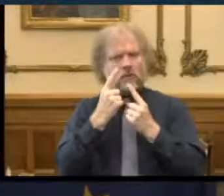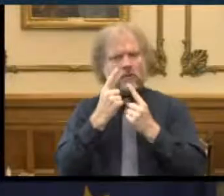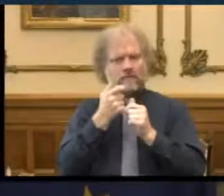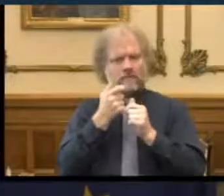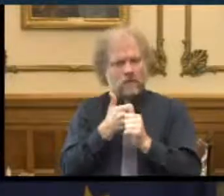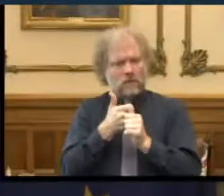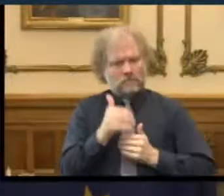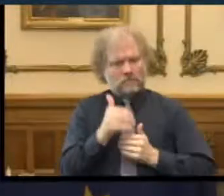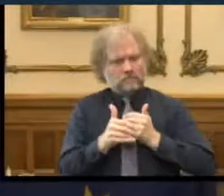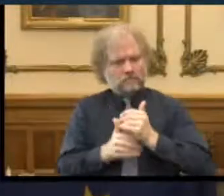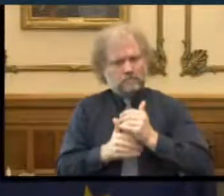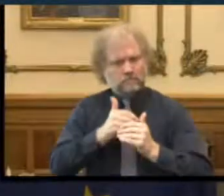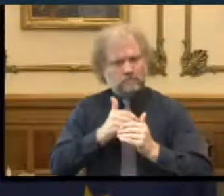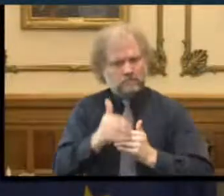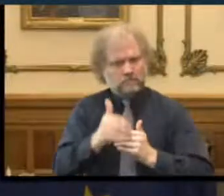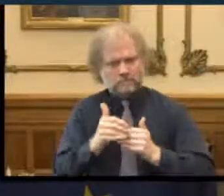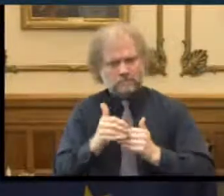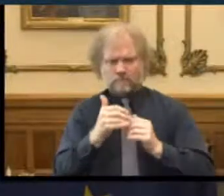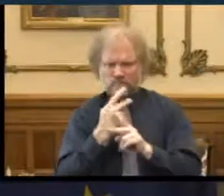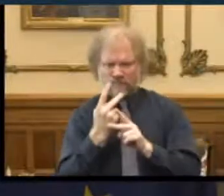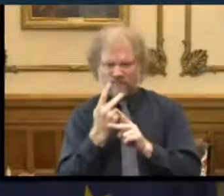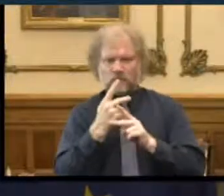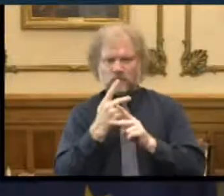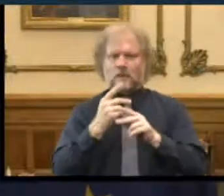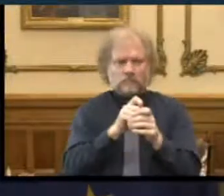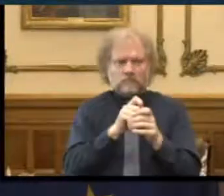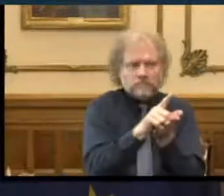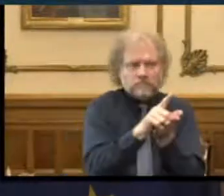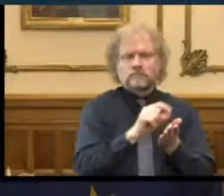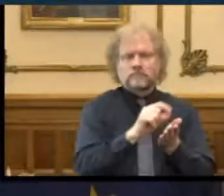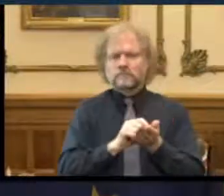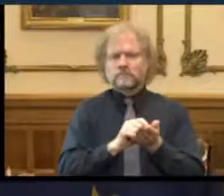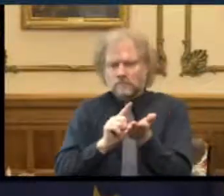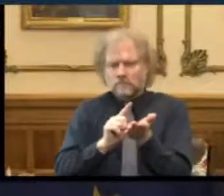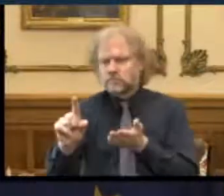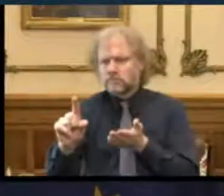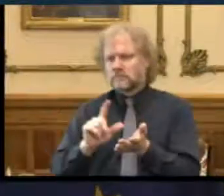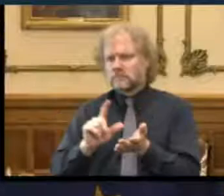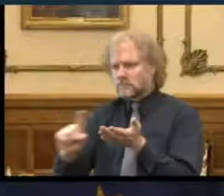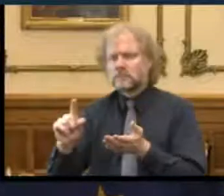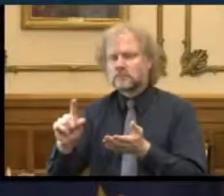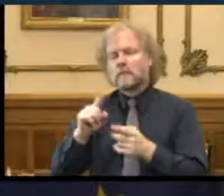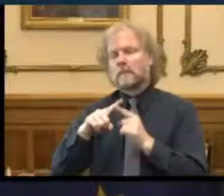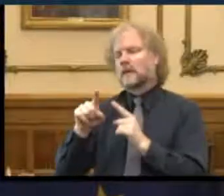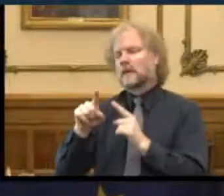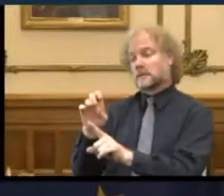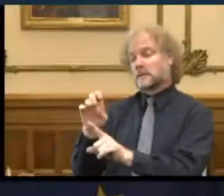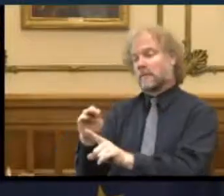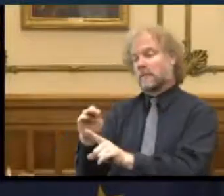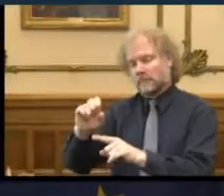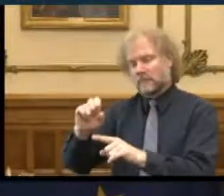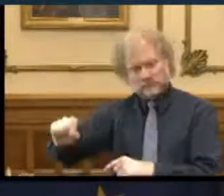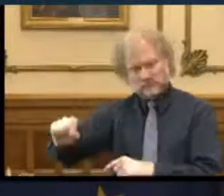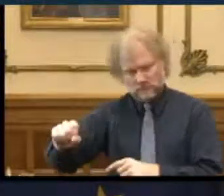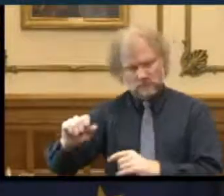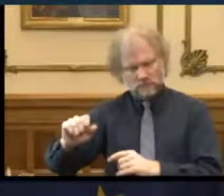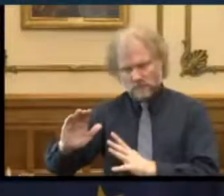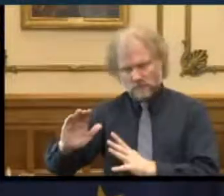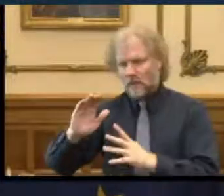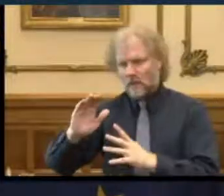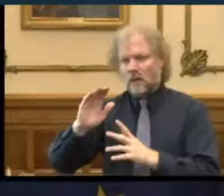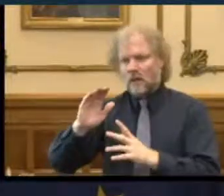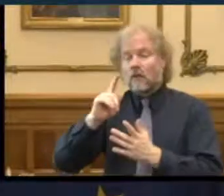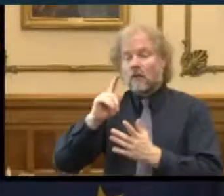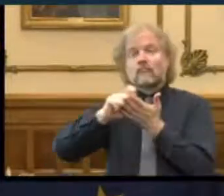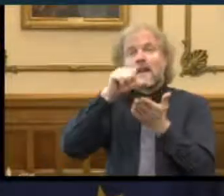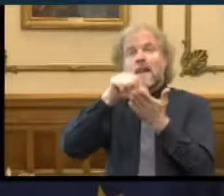methodical about these disbursements and the allocations. But yes, Tom, I've not just written letters,